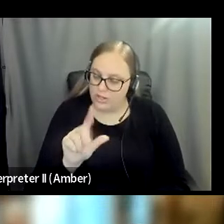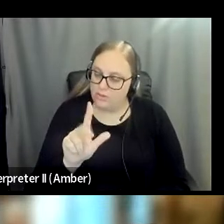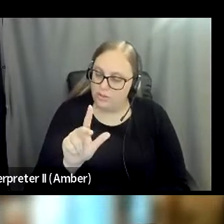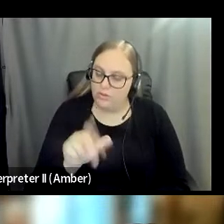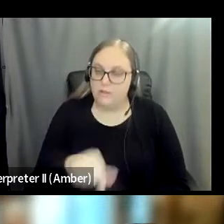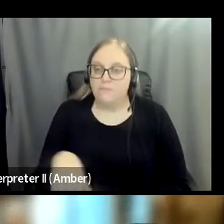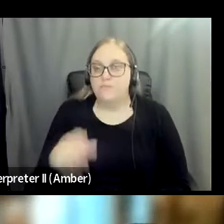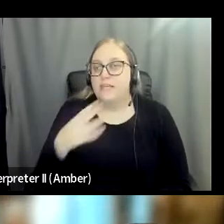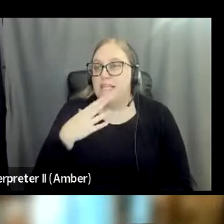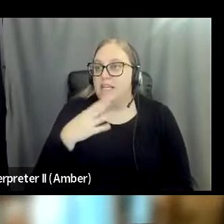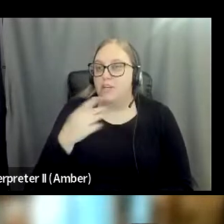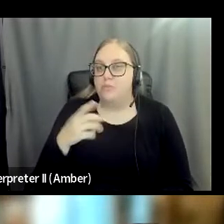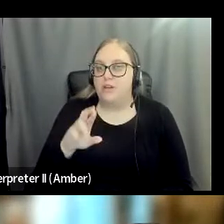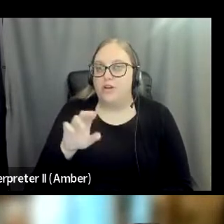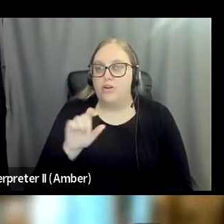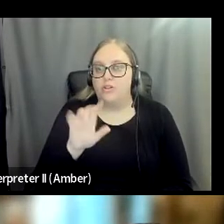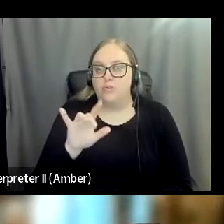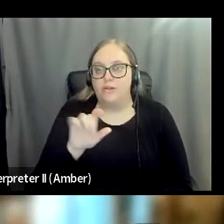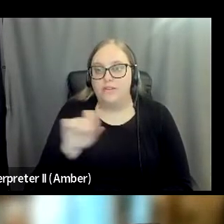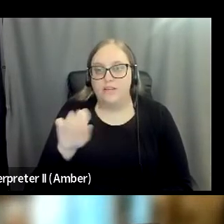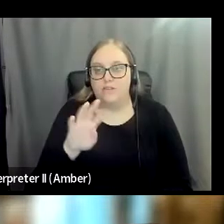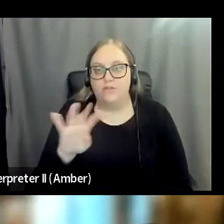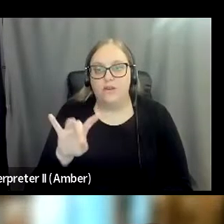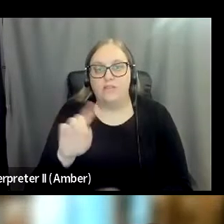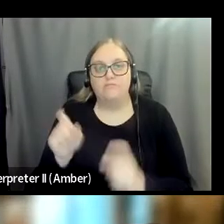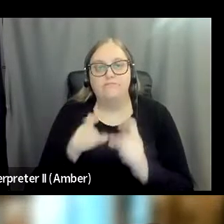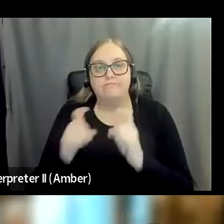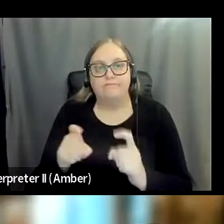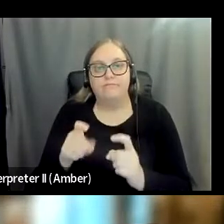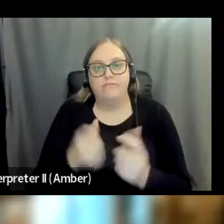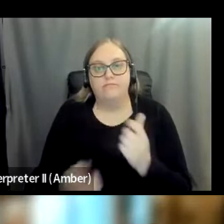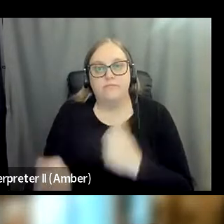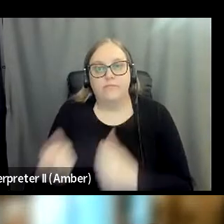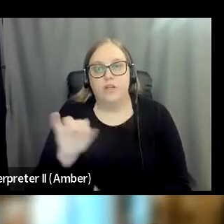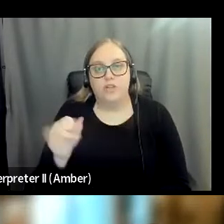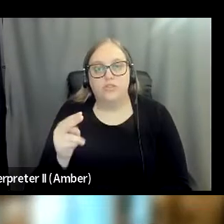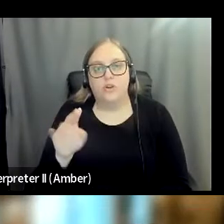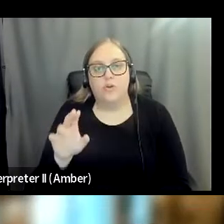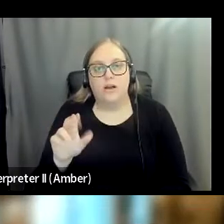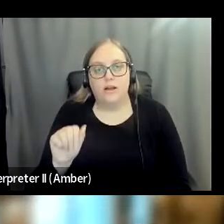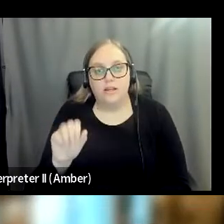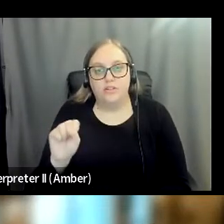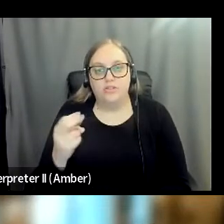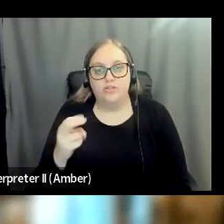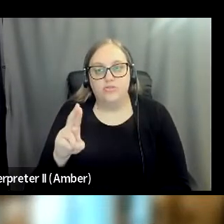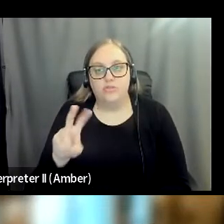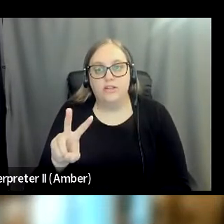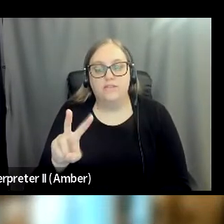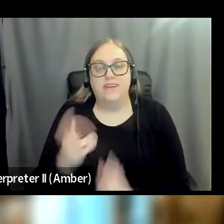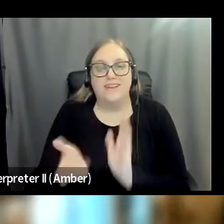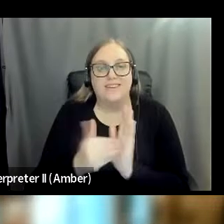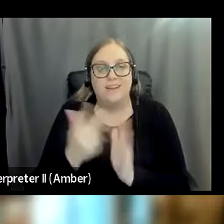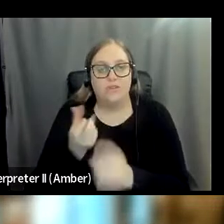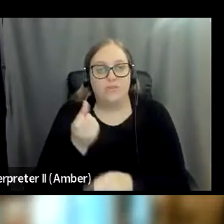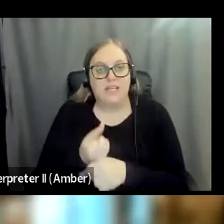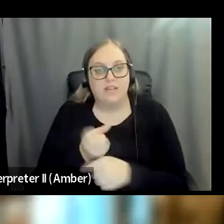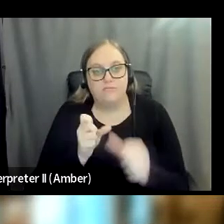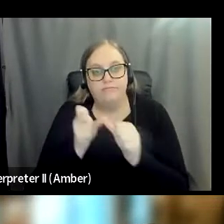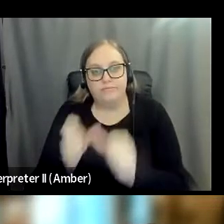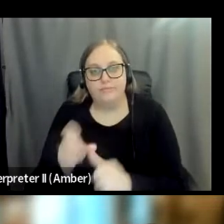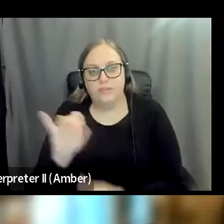PR 25-448 would reappoint Chief Tenant Advocate Johanna Shreve for a new 3-year term to end June